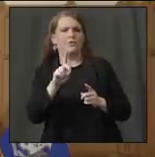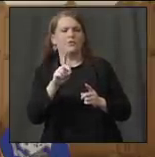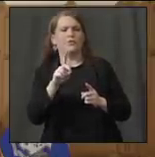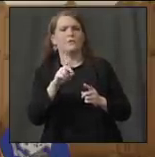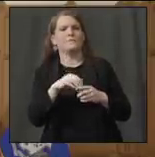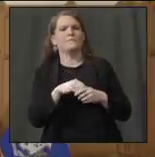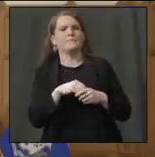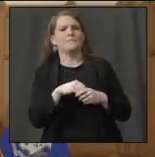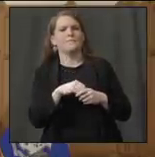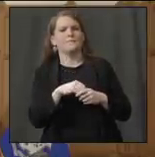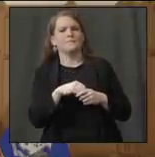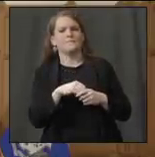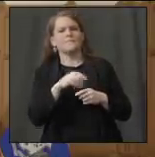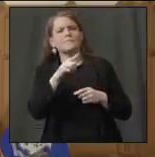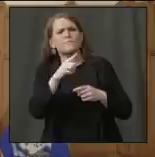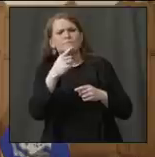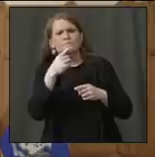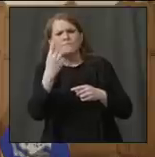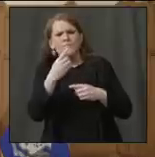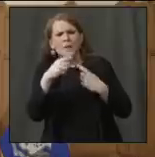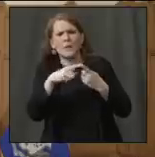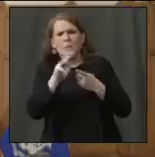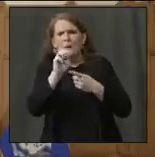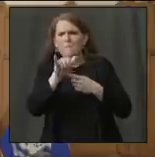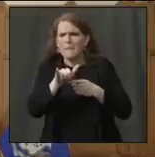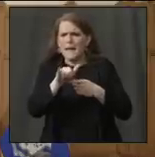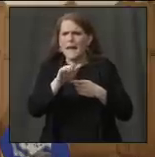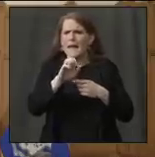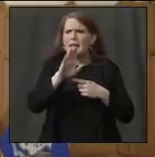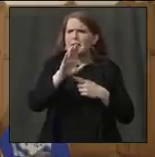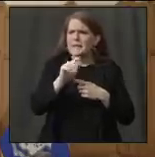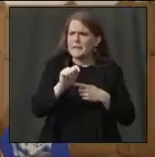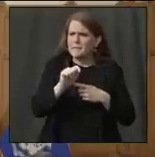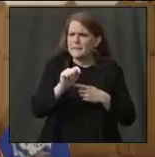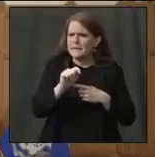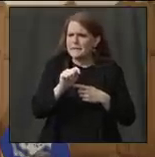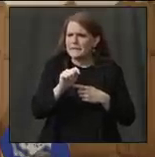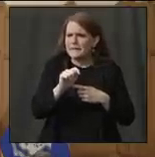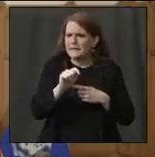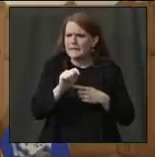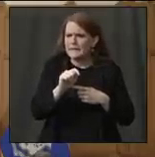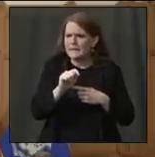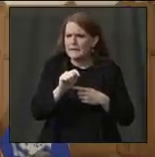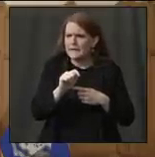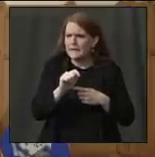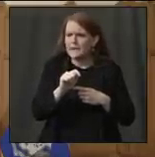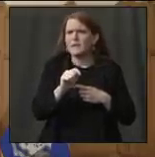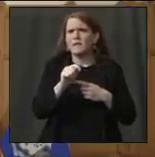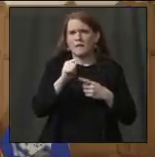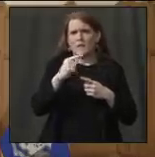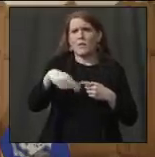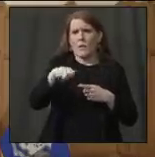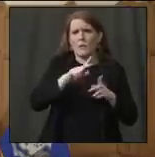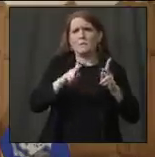in something about May, maybe SNAP recipients will be able to order groceries online?